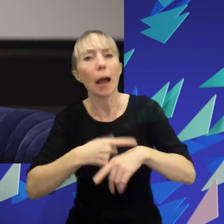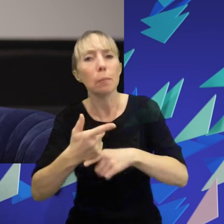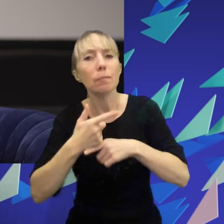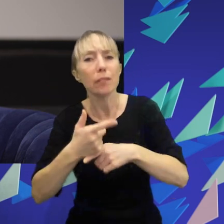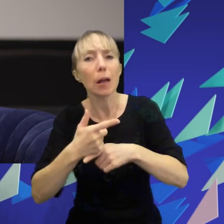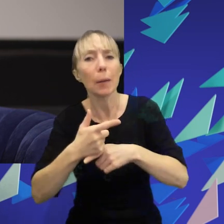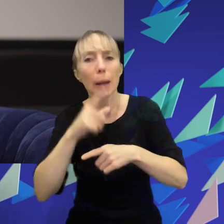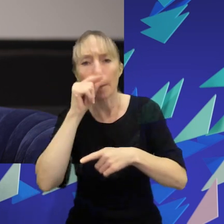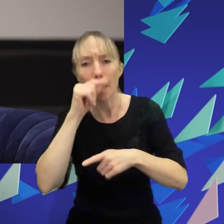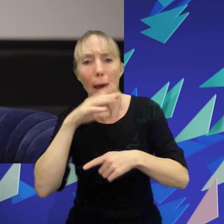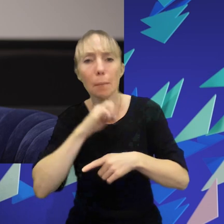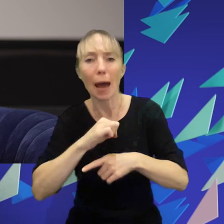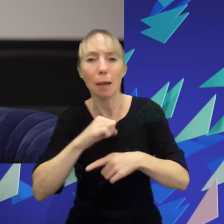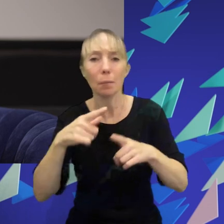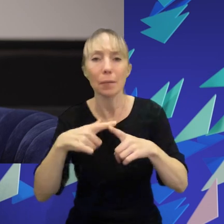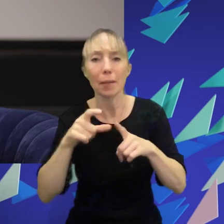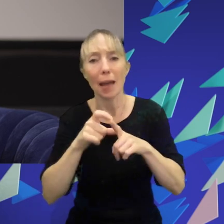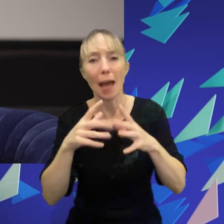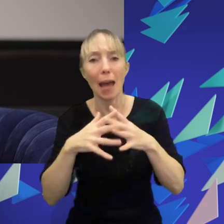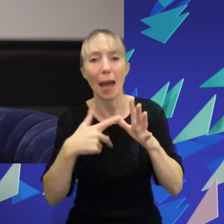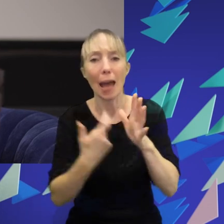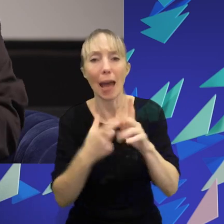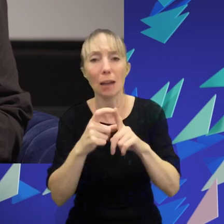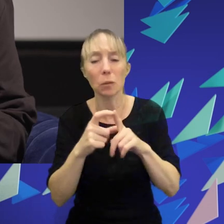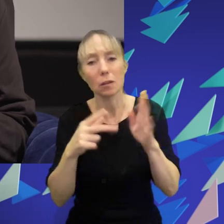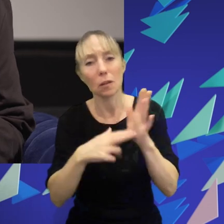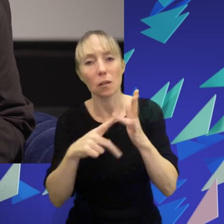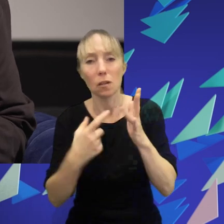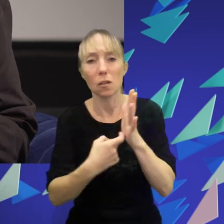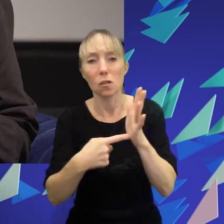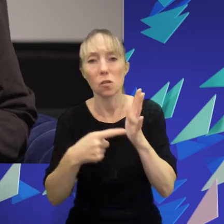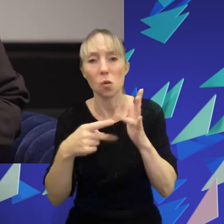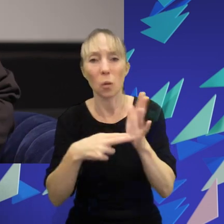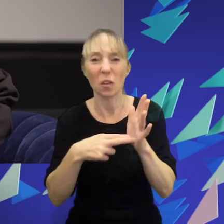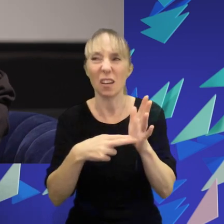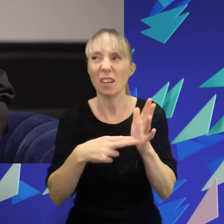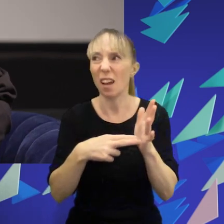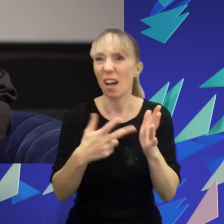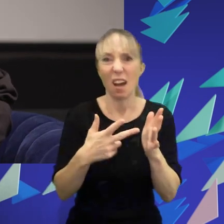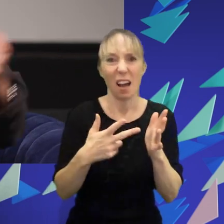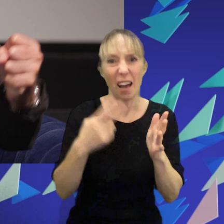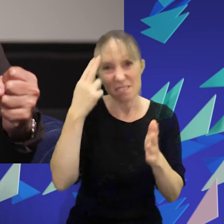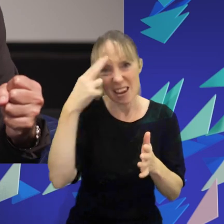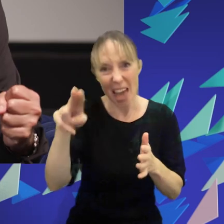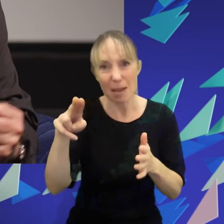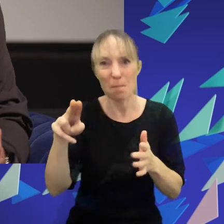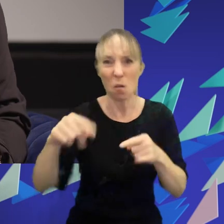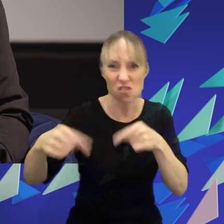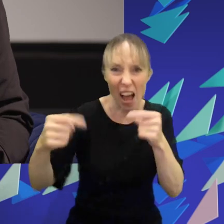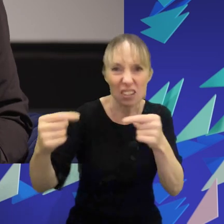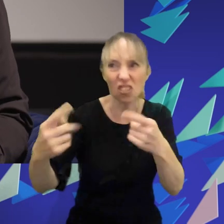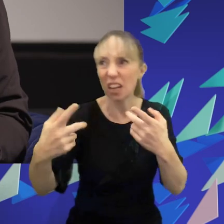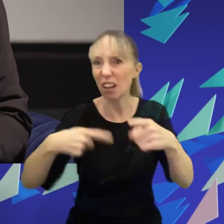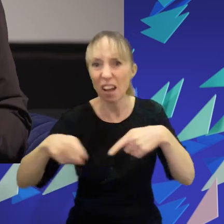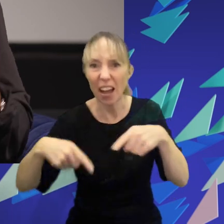Edward Norton, who has this fame of being that actor that always challenged directors and complain about it. And